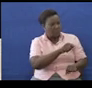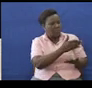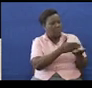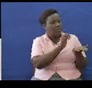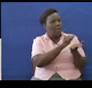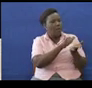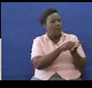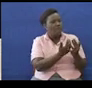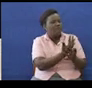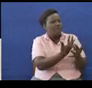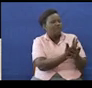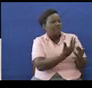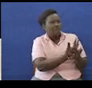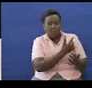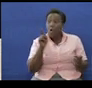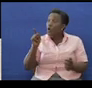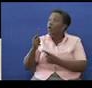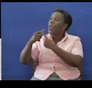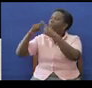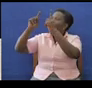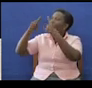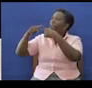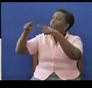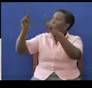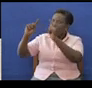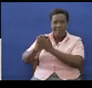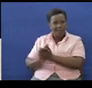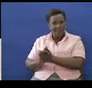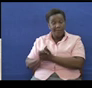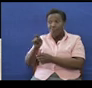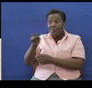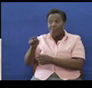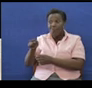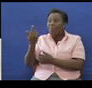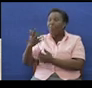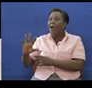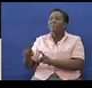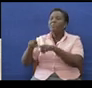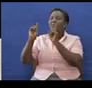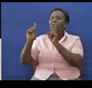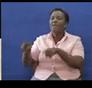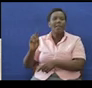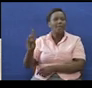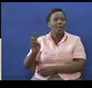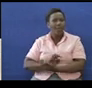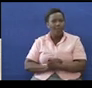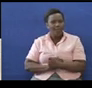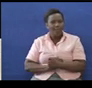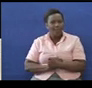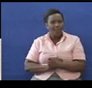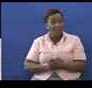itself. That is why that area have very high rainfall and it has enough water